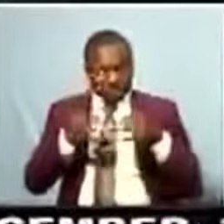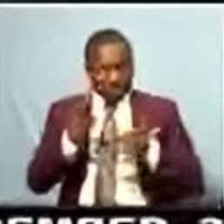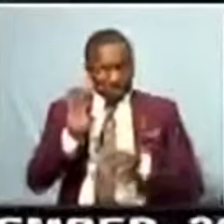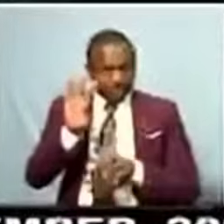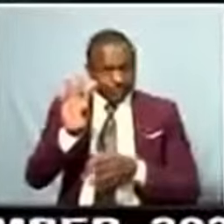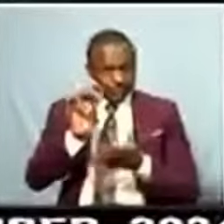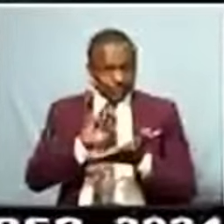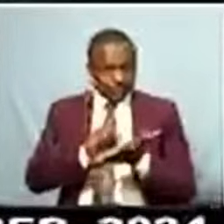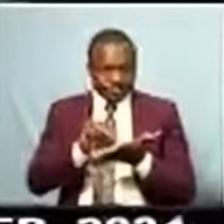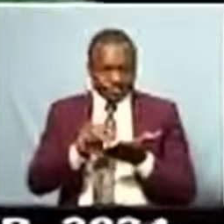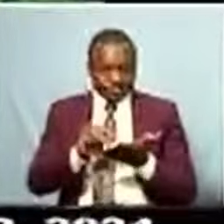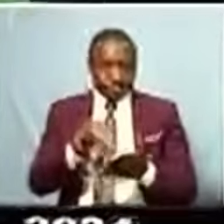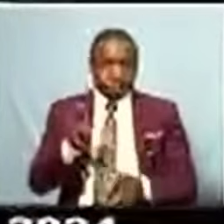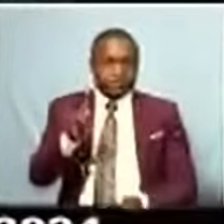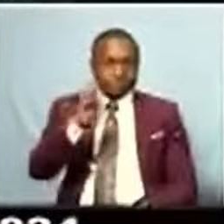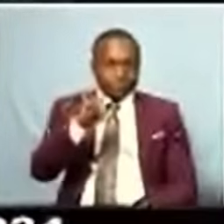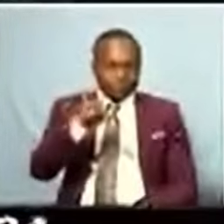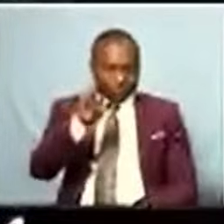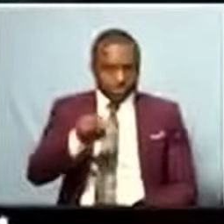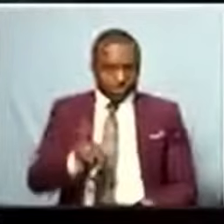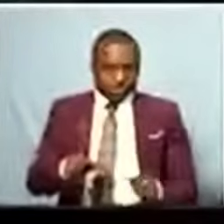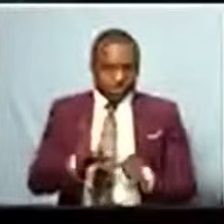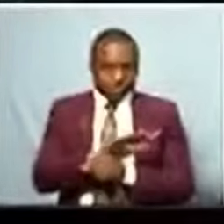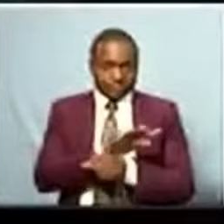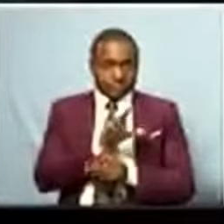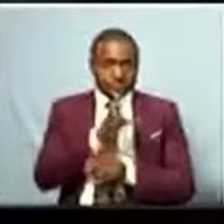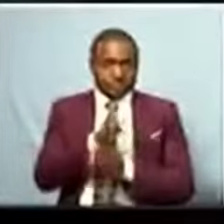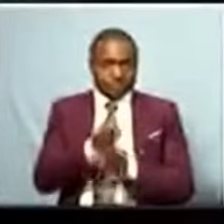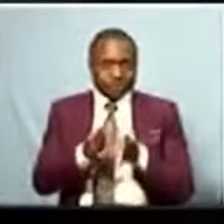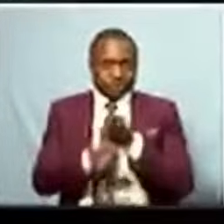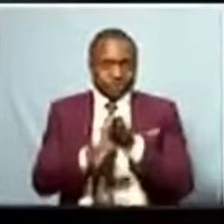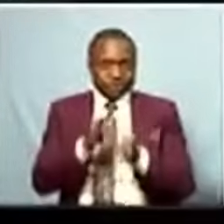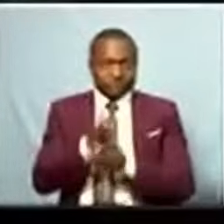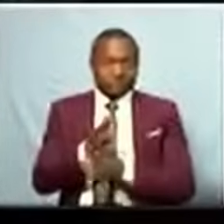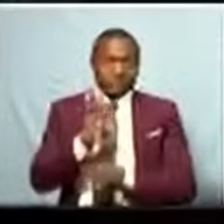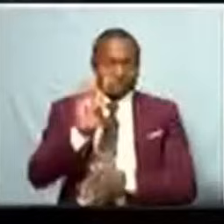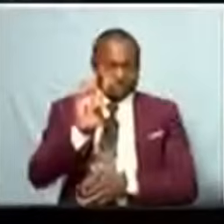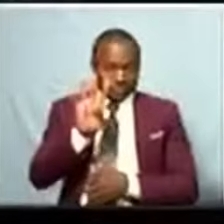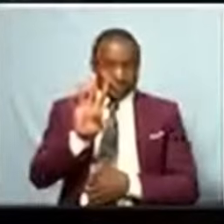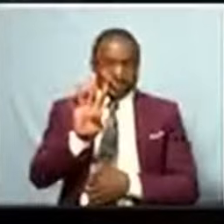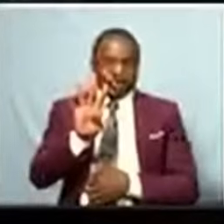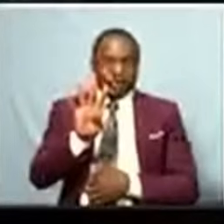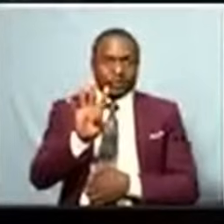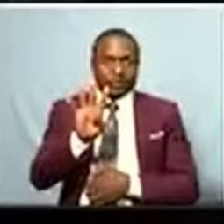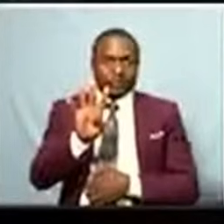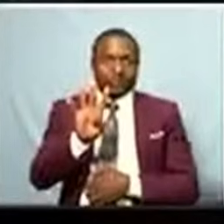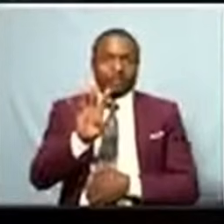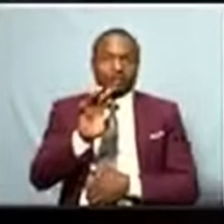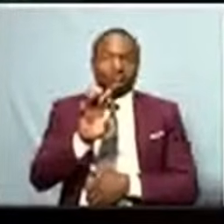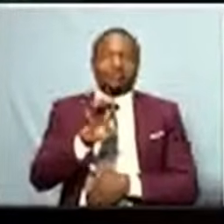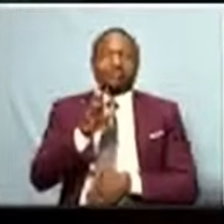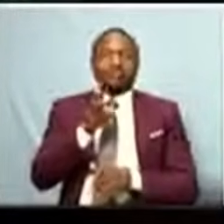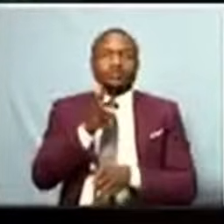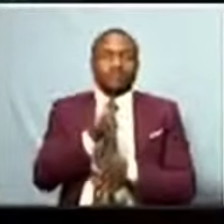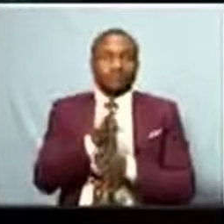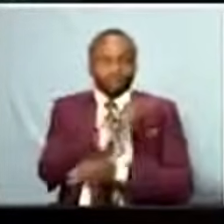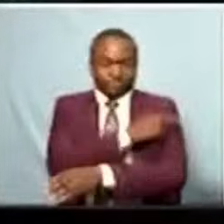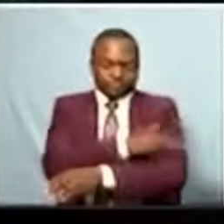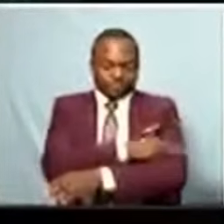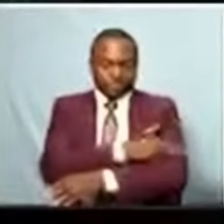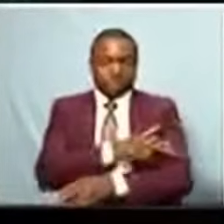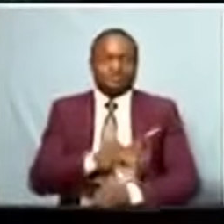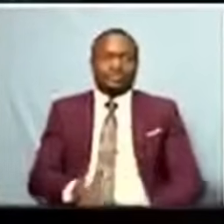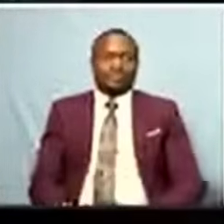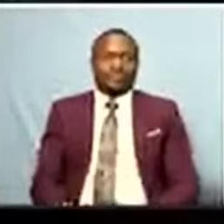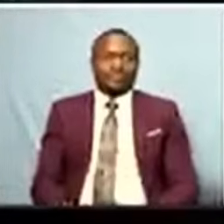million will be sufficient to construct the 4 remaining mini hospitals. I submit, Chairperson.